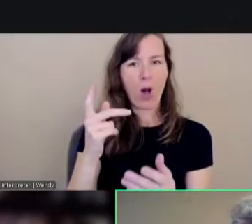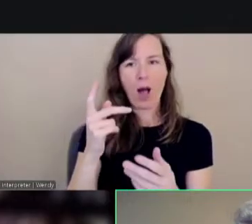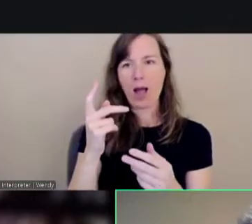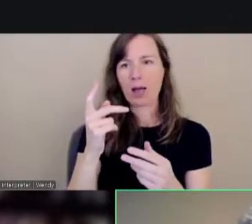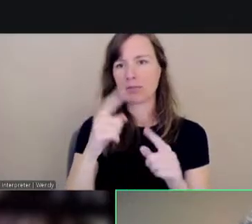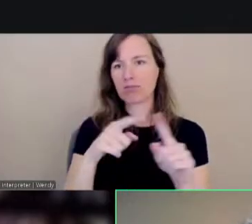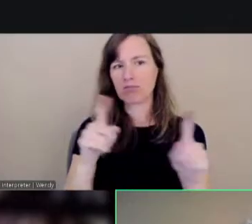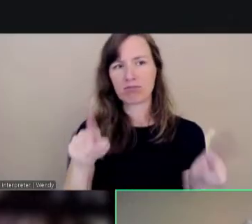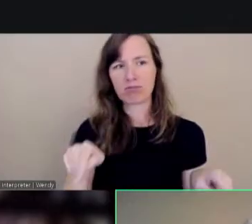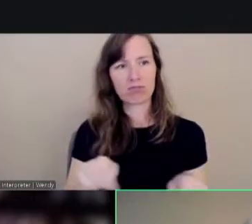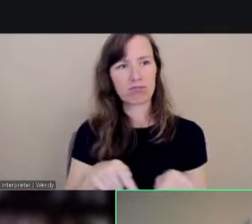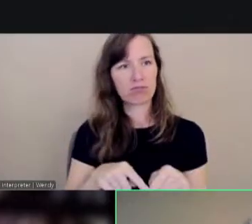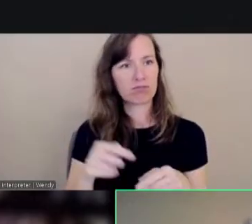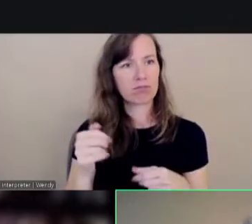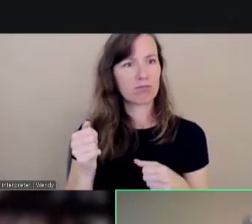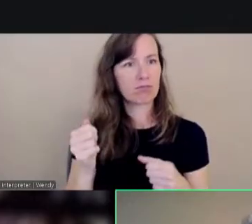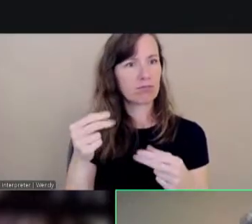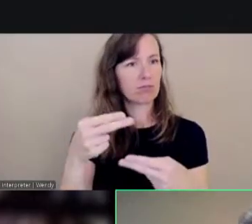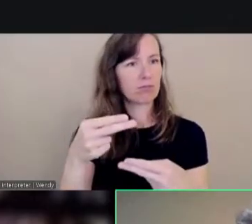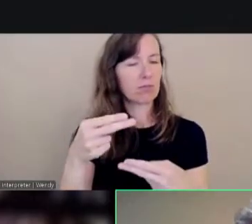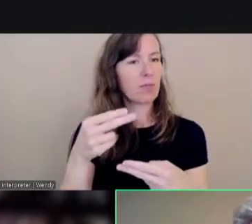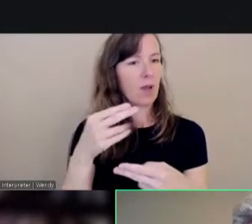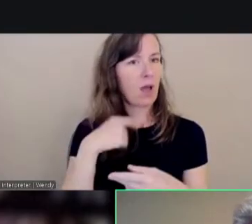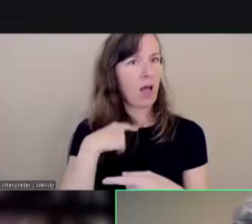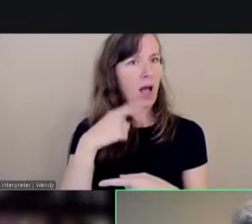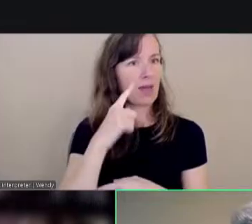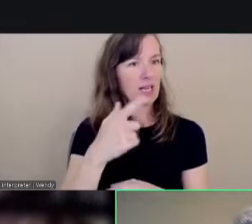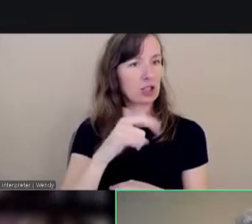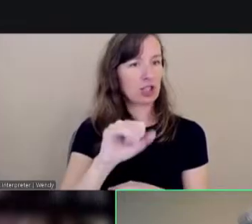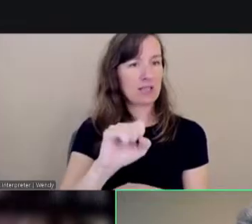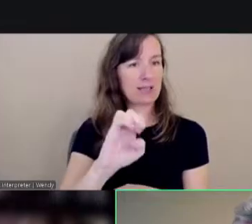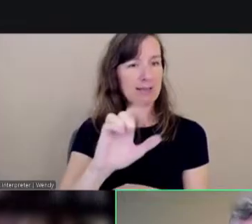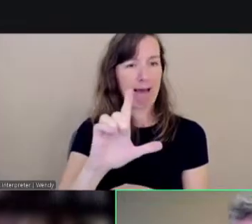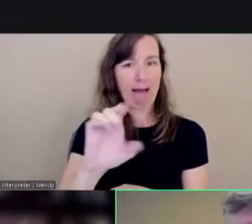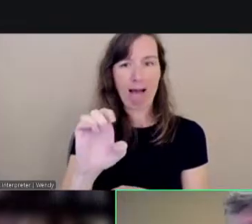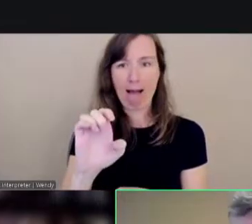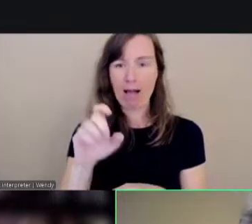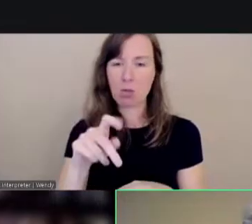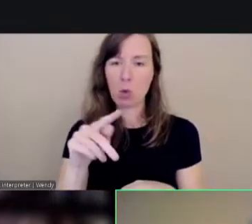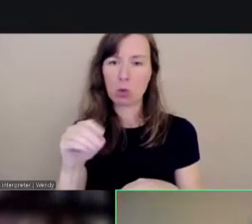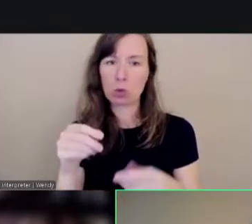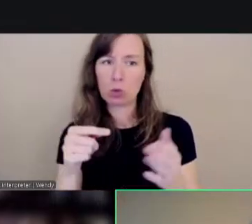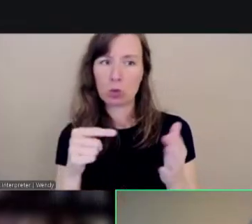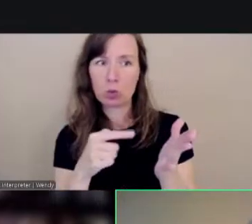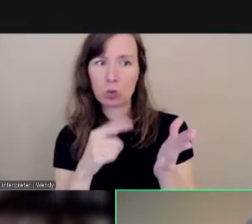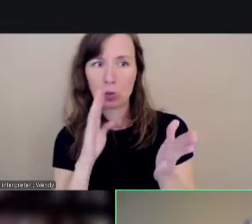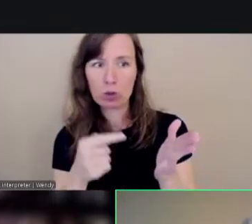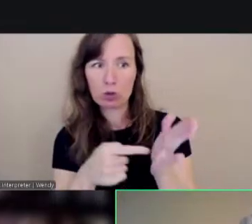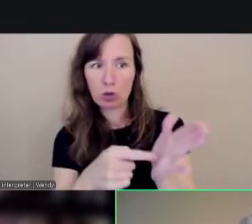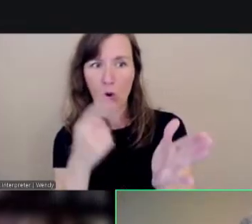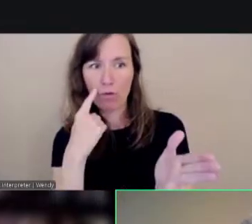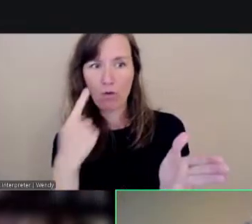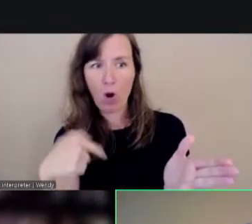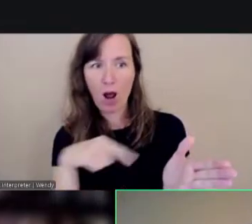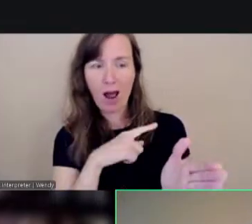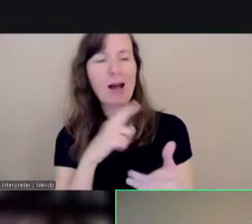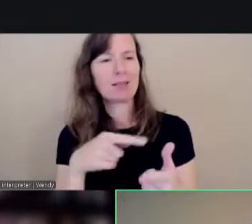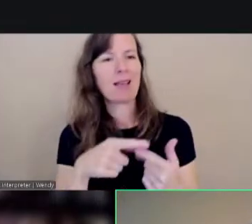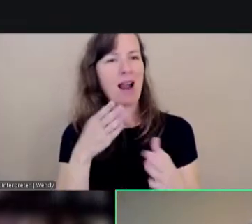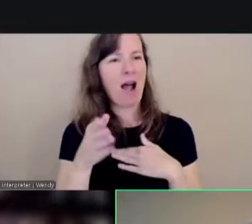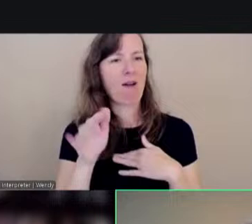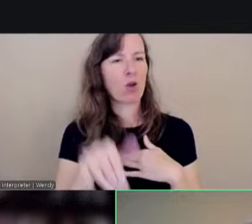going to upload for us, and then we'll dig into the numbers after the PowerPoint.